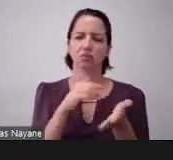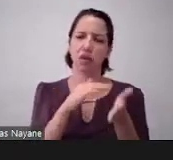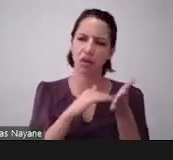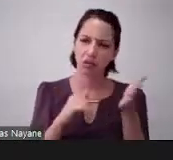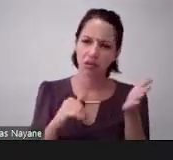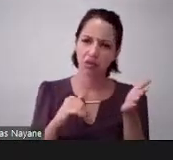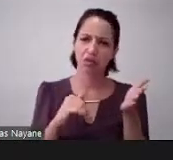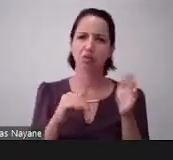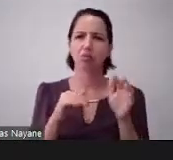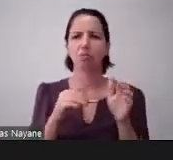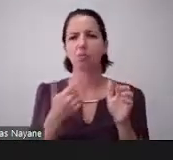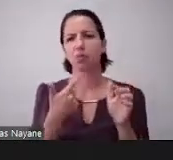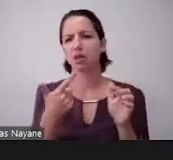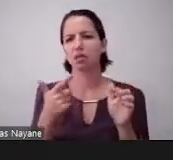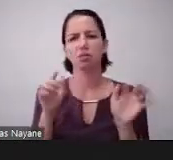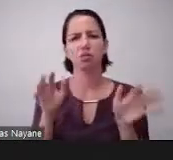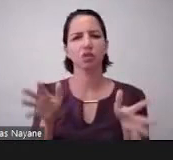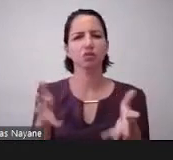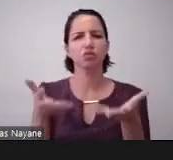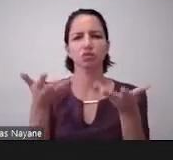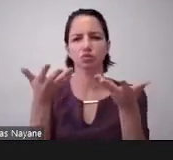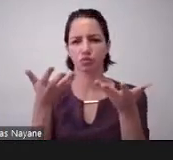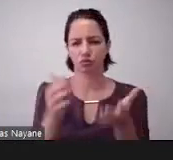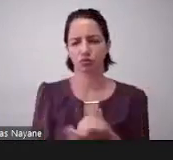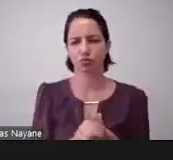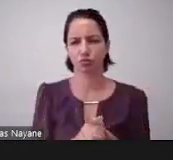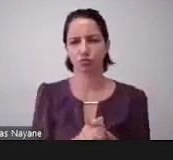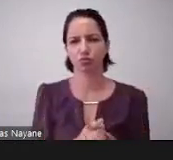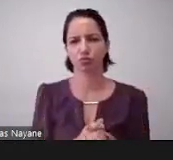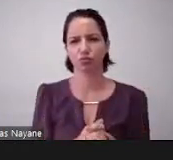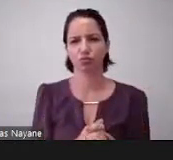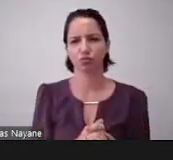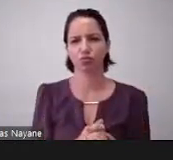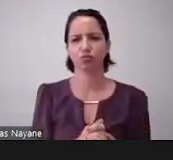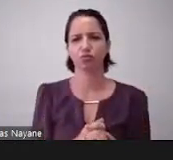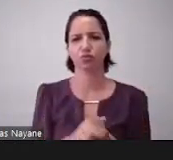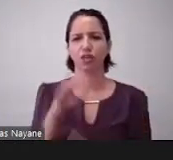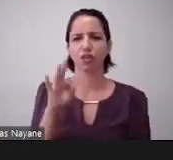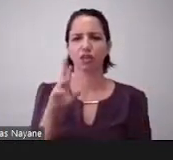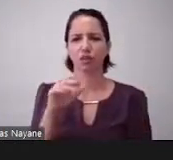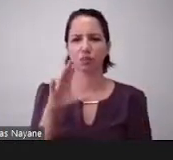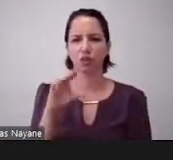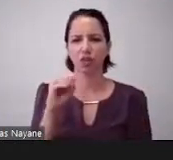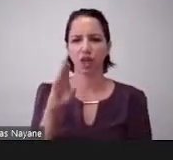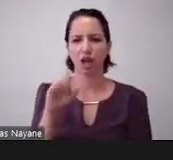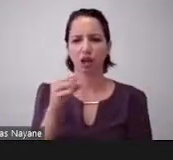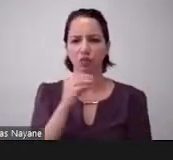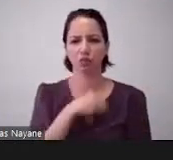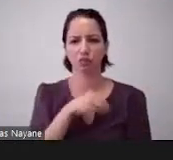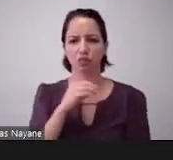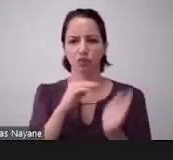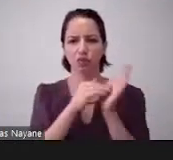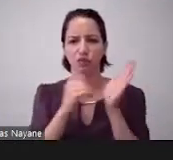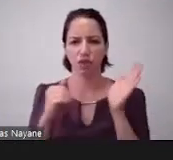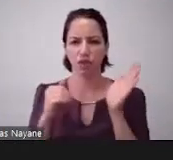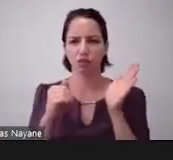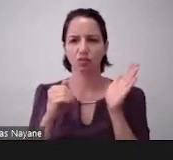this exemption, but they don't have any stimulation to deduct that.